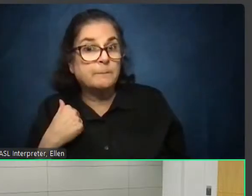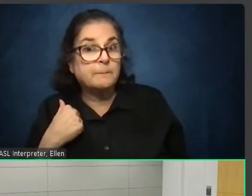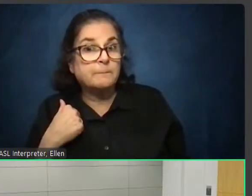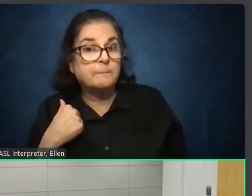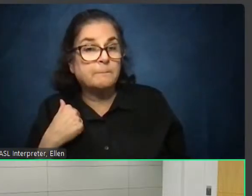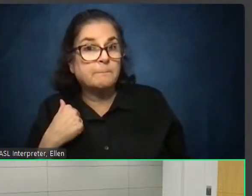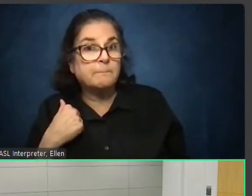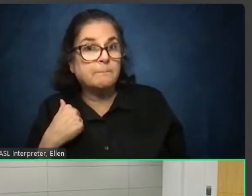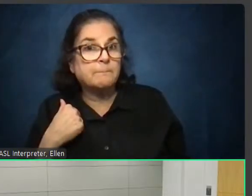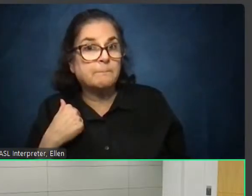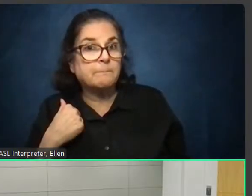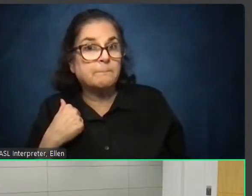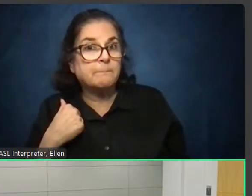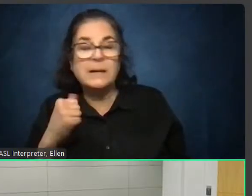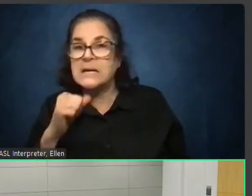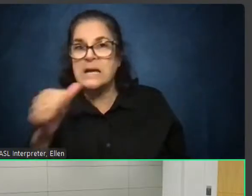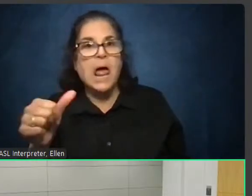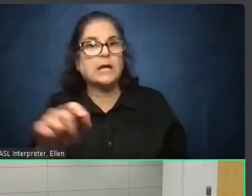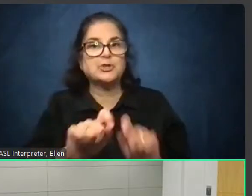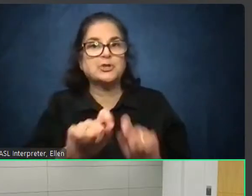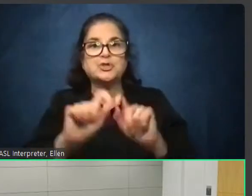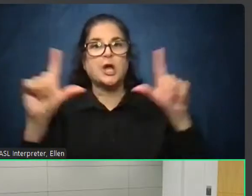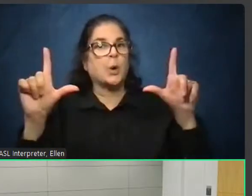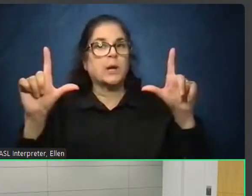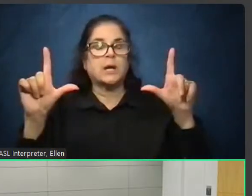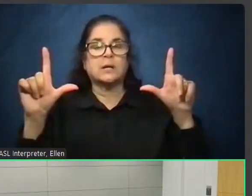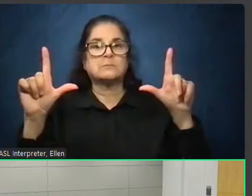It's not sharing? No. Okay.